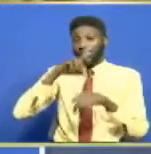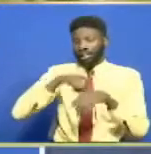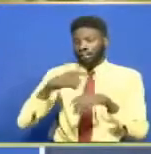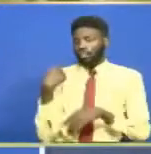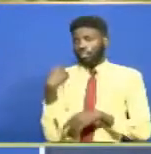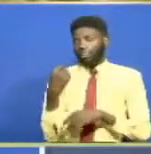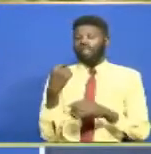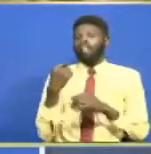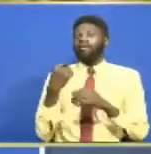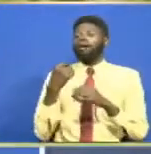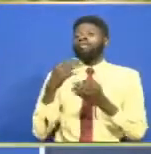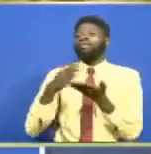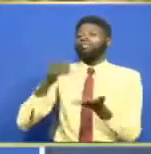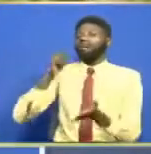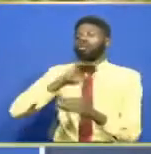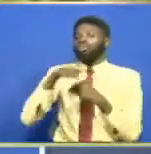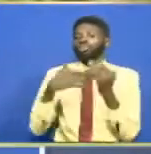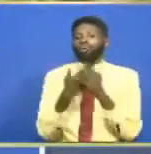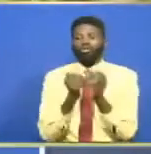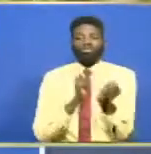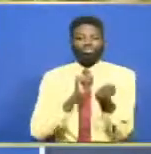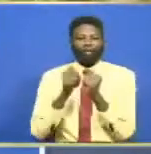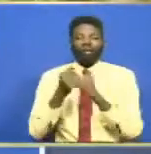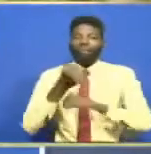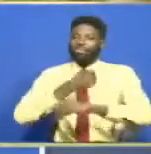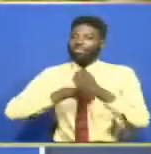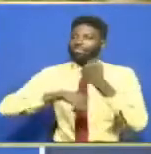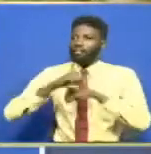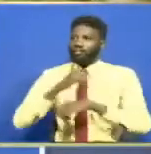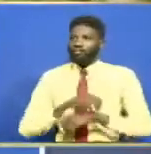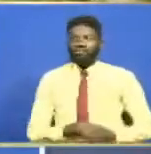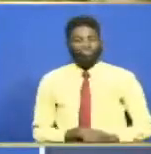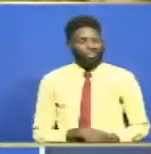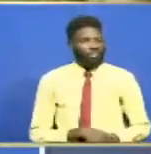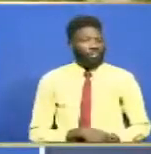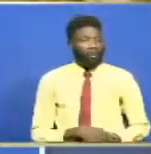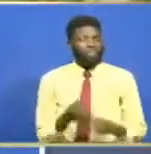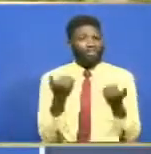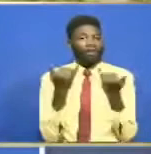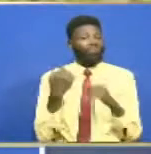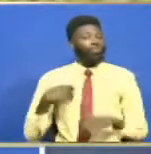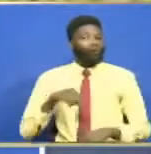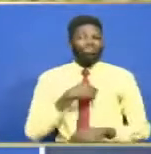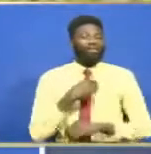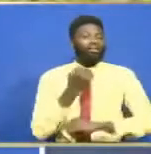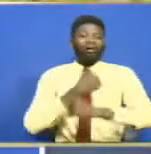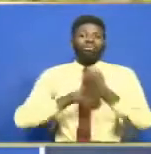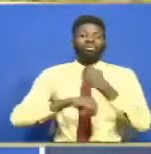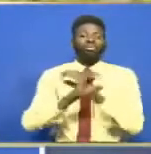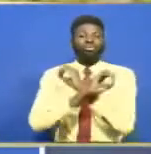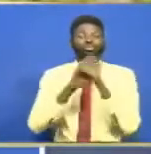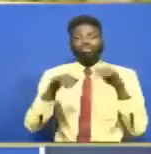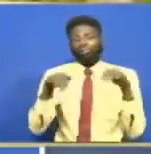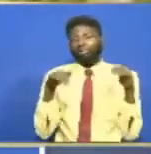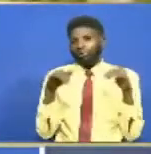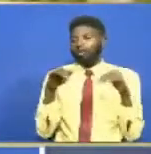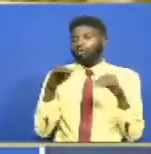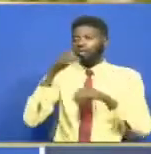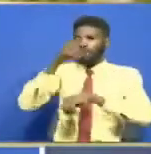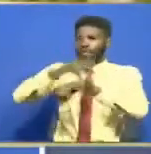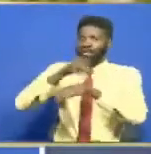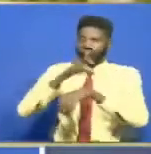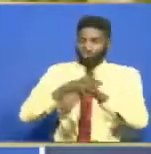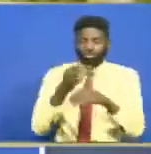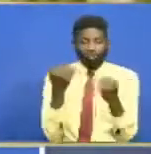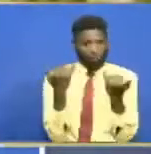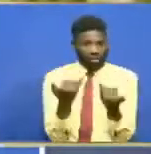there is no, nothing going on in the organization, that means that we are not in this competition. So, definitely there